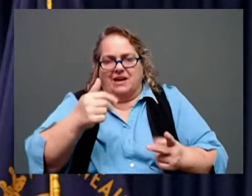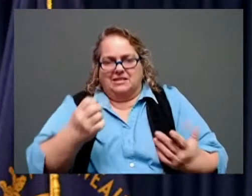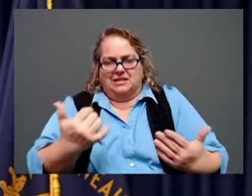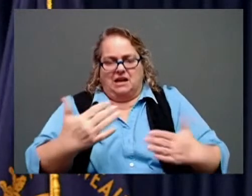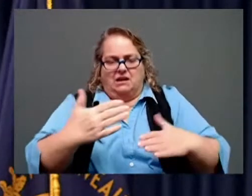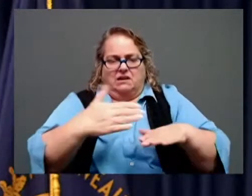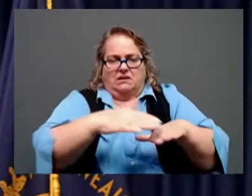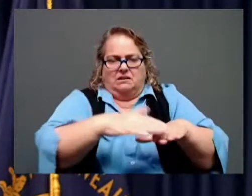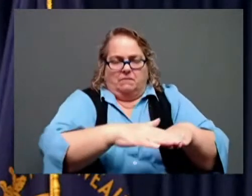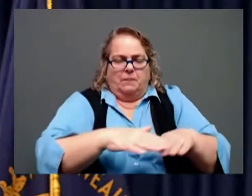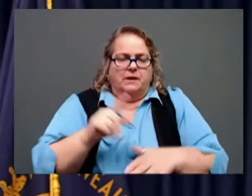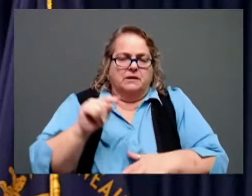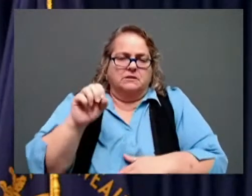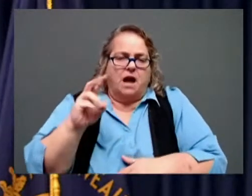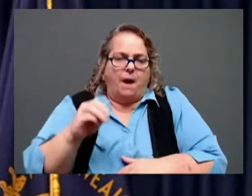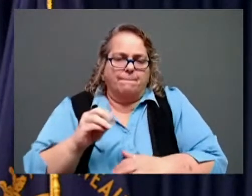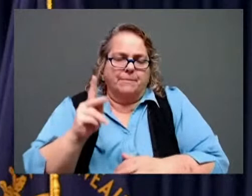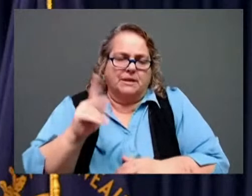Tom Latek, Kentucky Today.